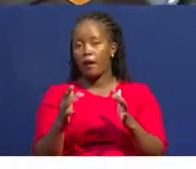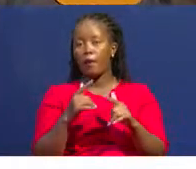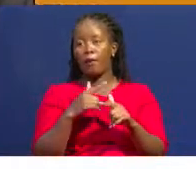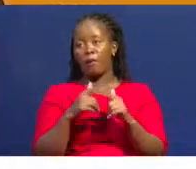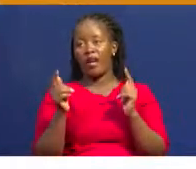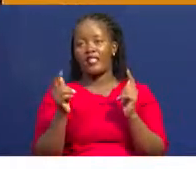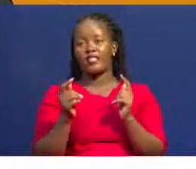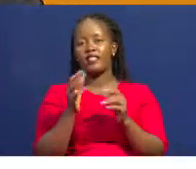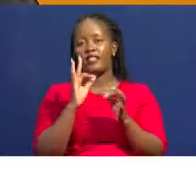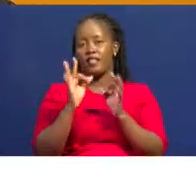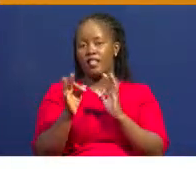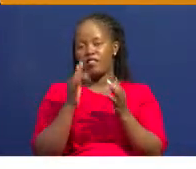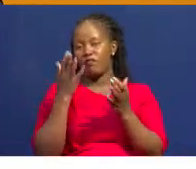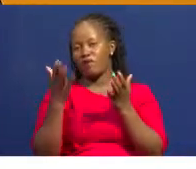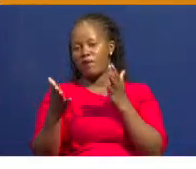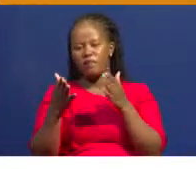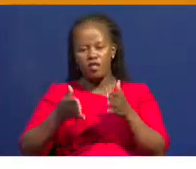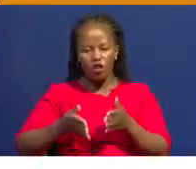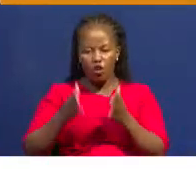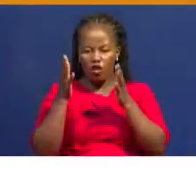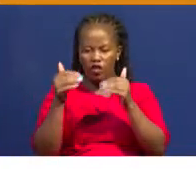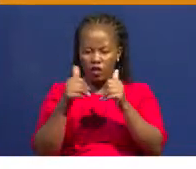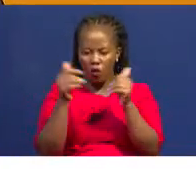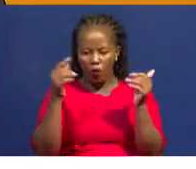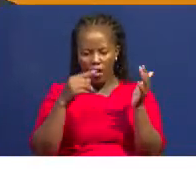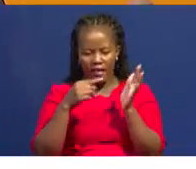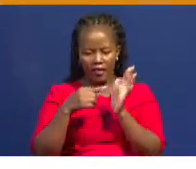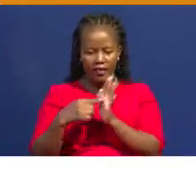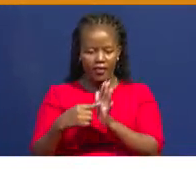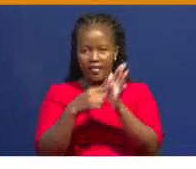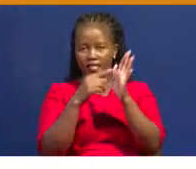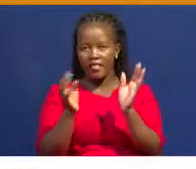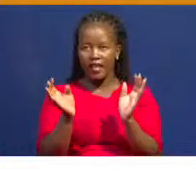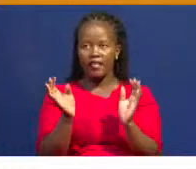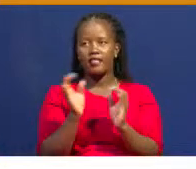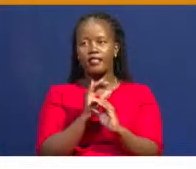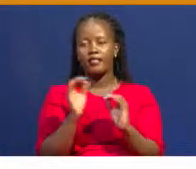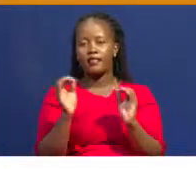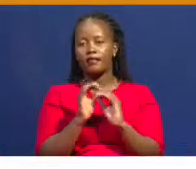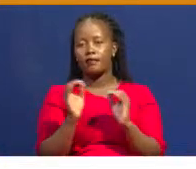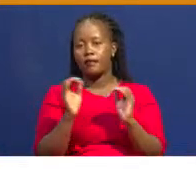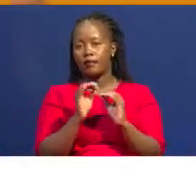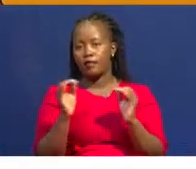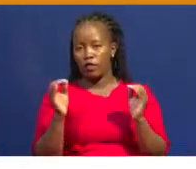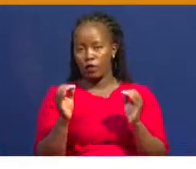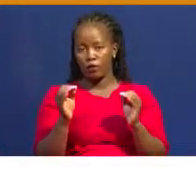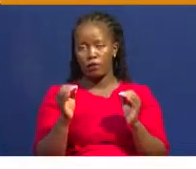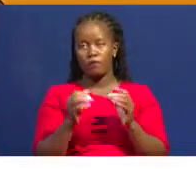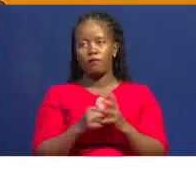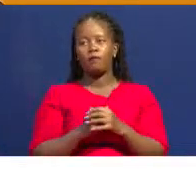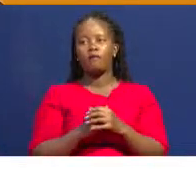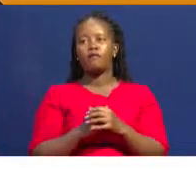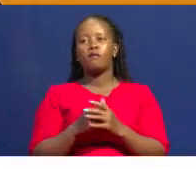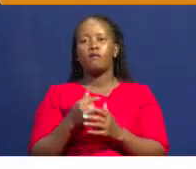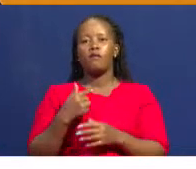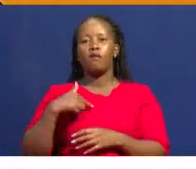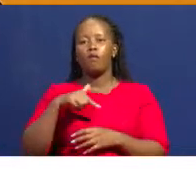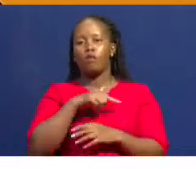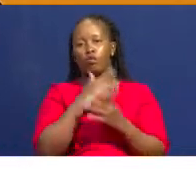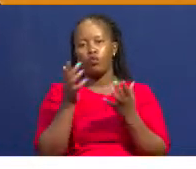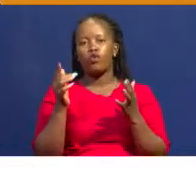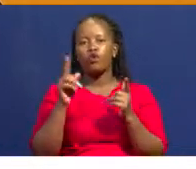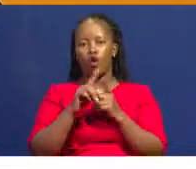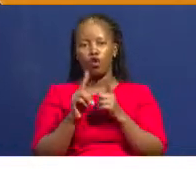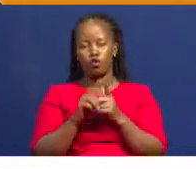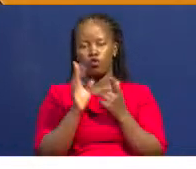have deep trenches, which we call them unforgiving roads. So we encompass that,